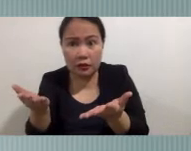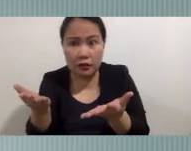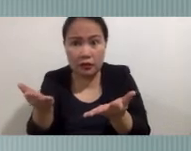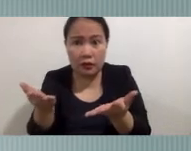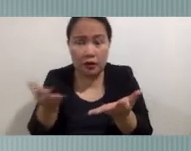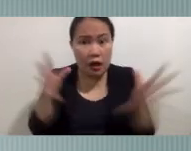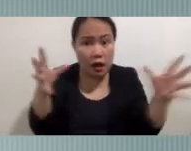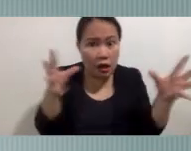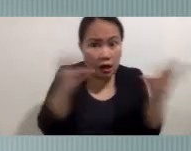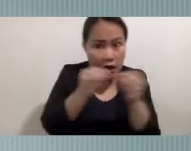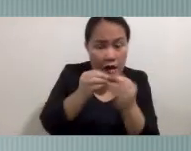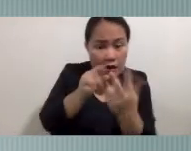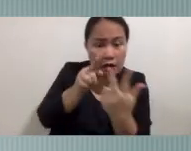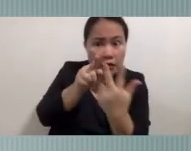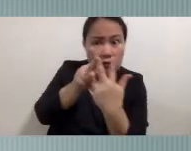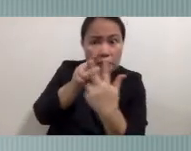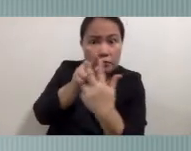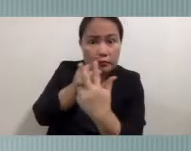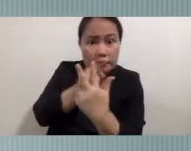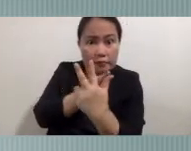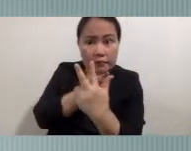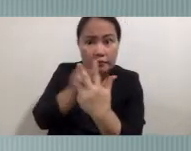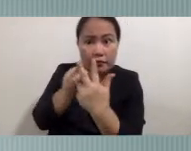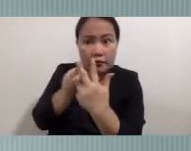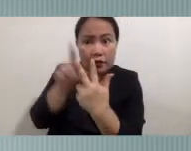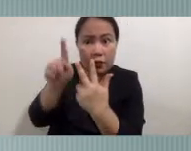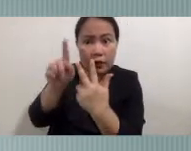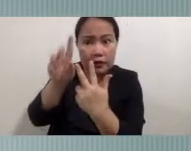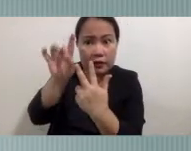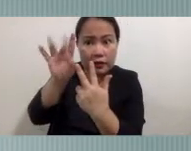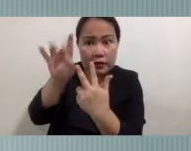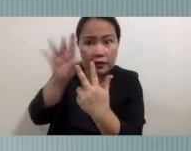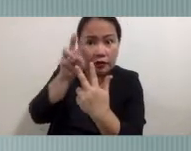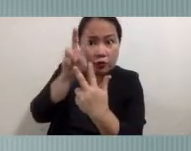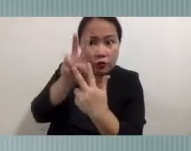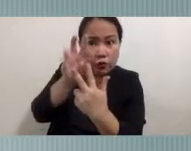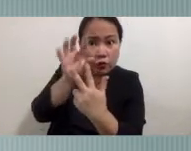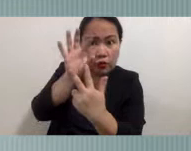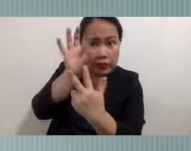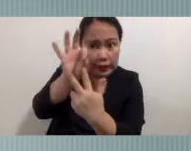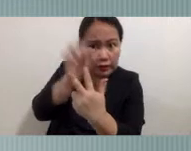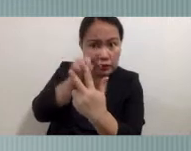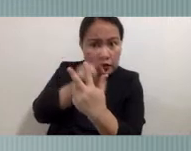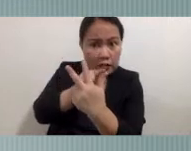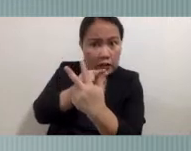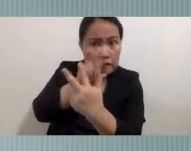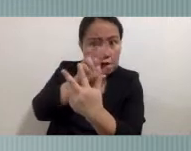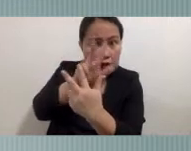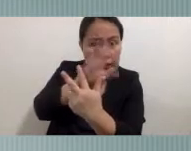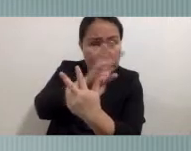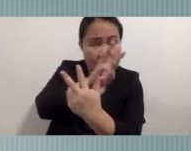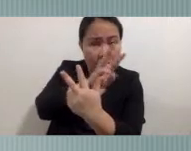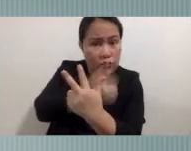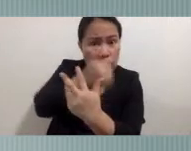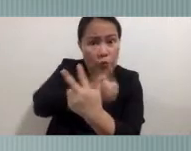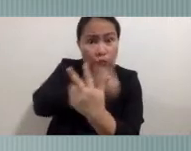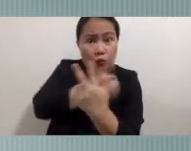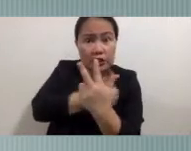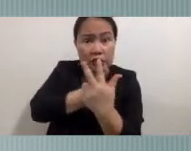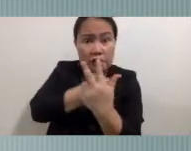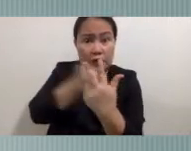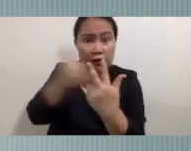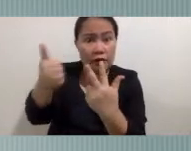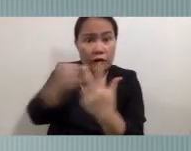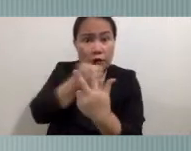So, next, we will choose a pair whose sum is B. So, dapat negative 9. So, alin